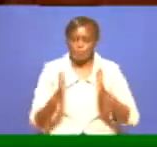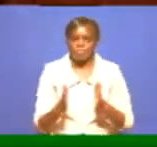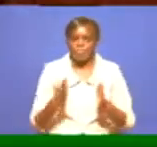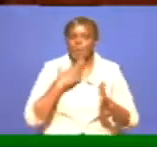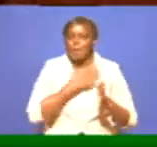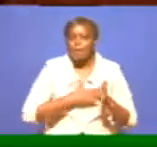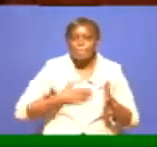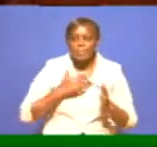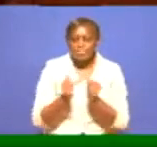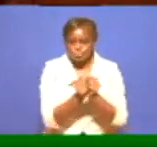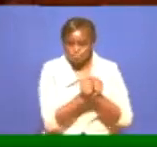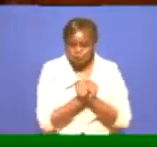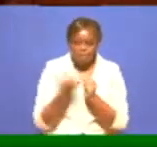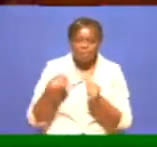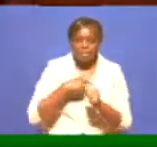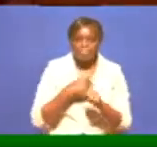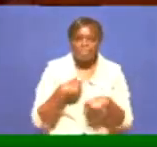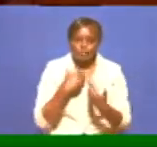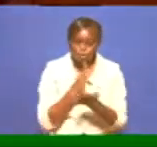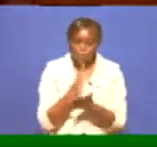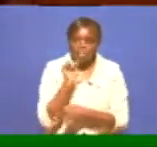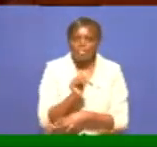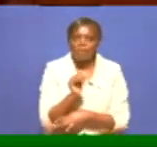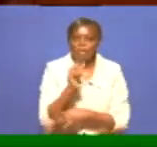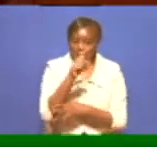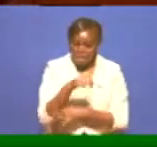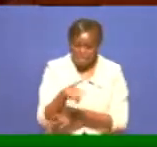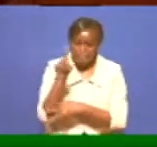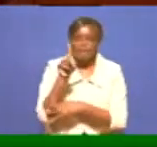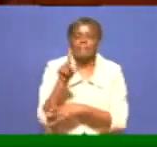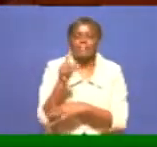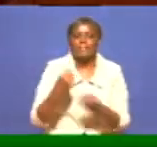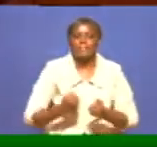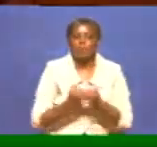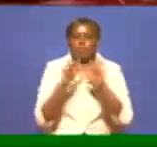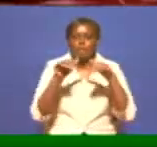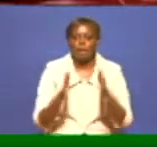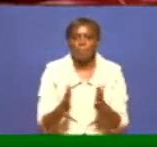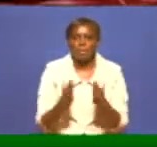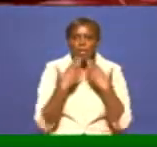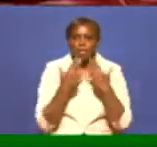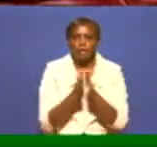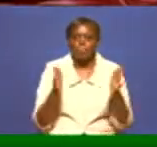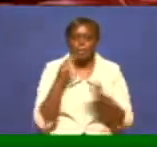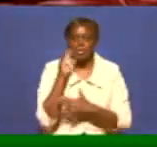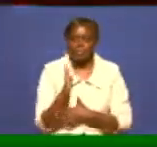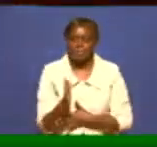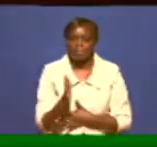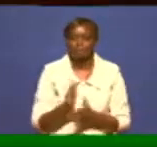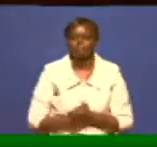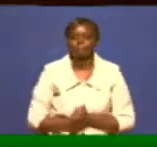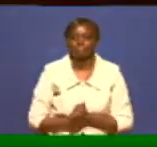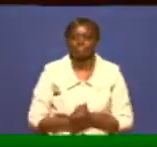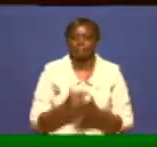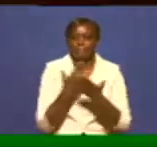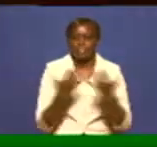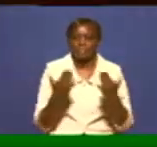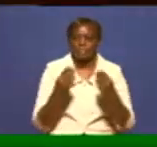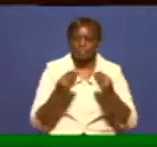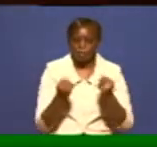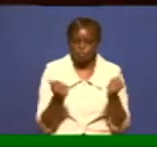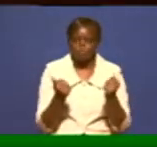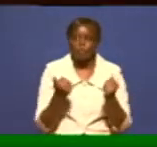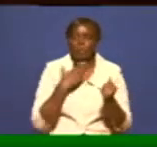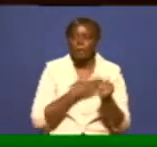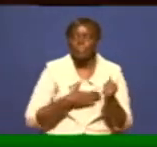be with us so that we make sure that we pass what is going to support our farmers. Okay. Thank you very much, and may God bless. All right, I think that is a matter that is resolved. So please,